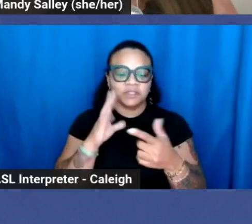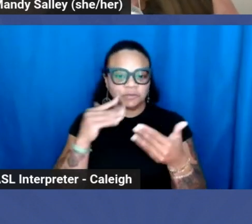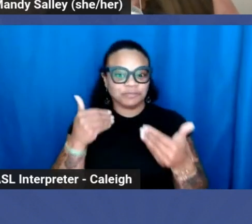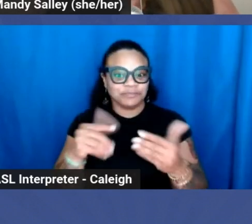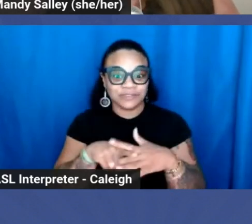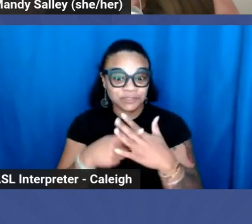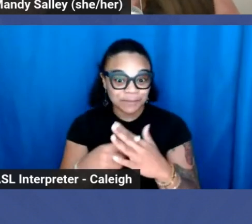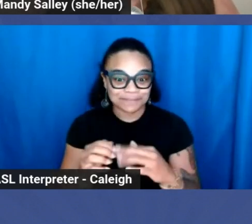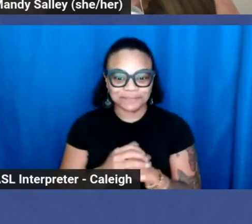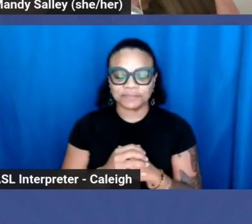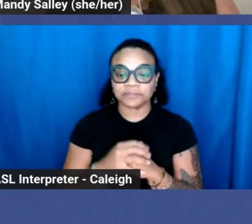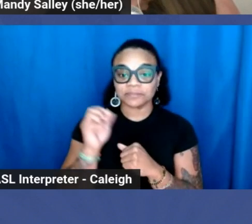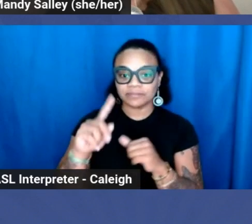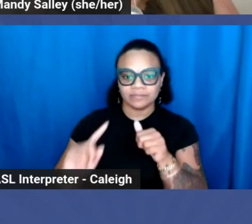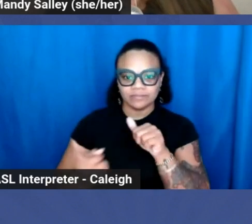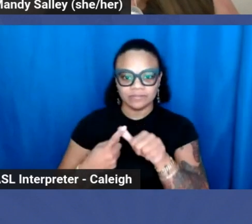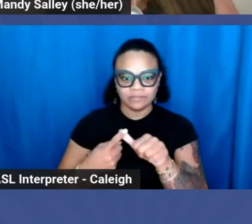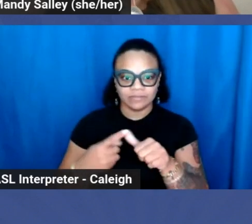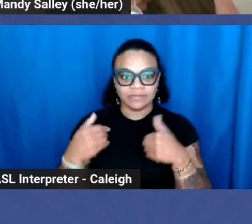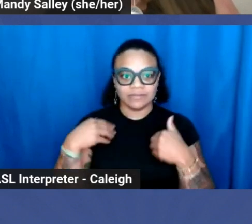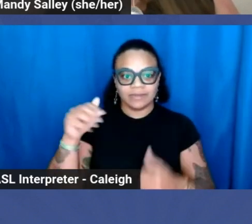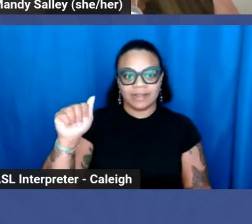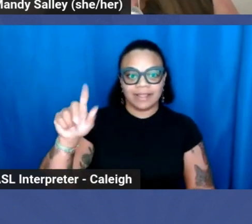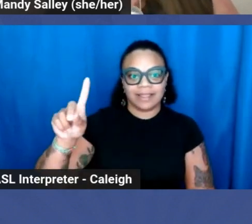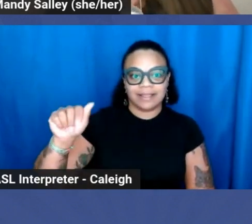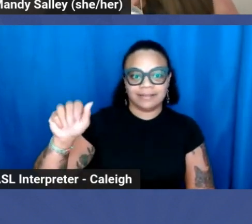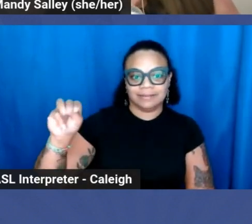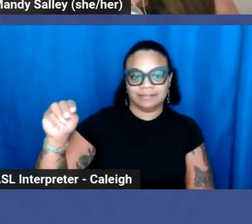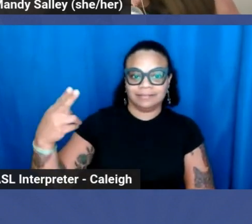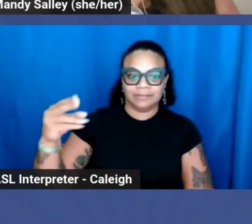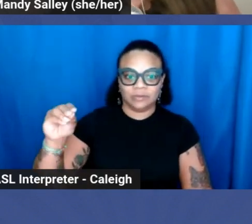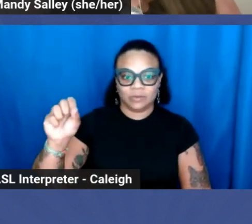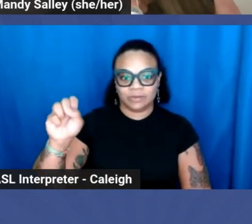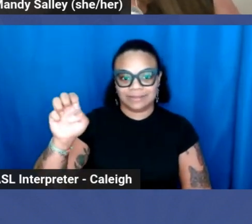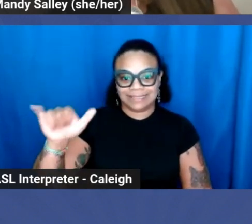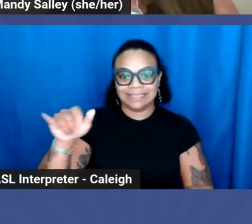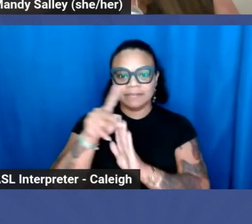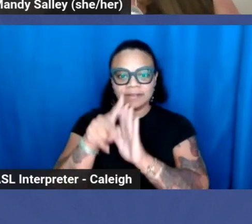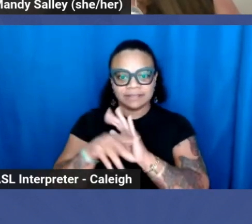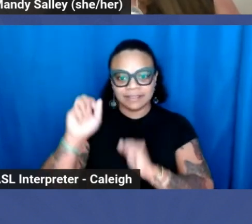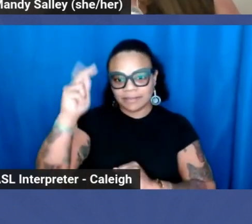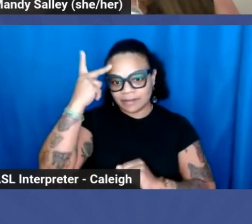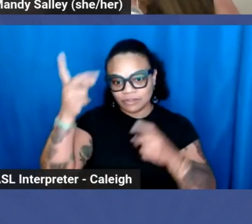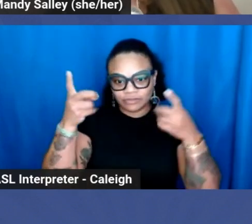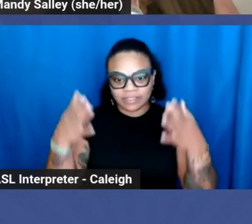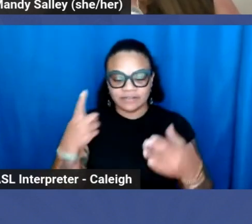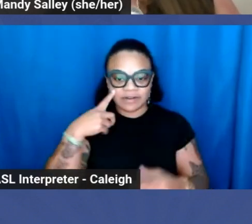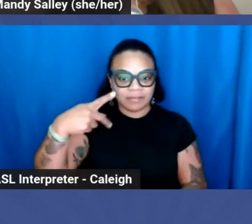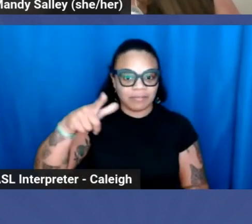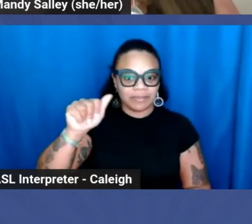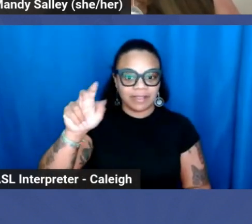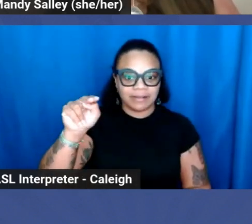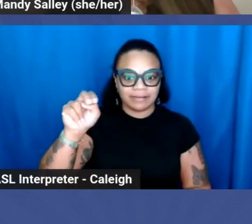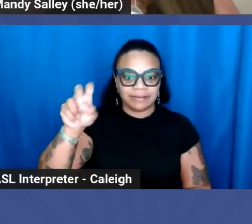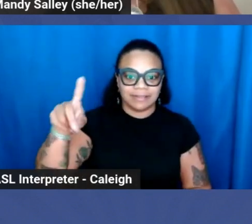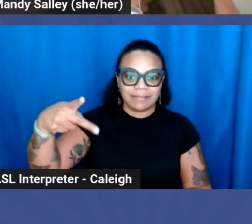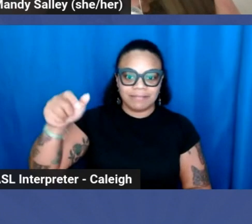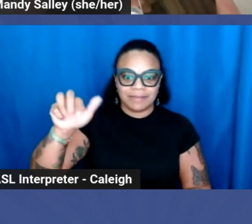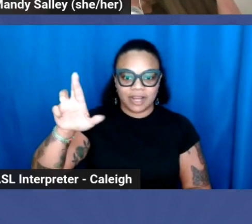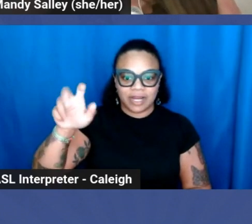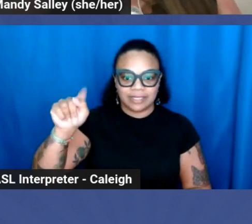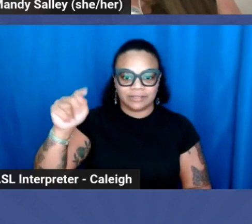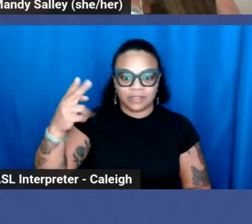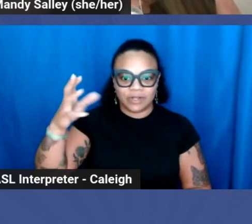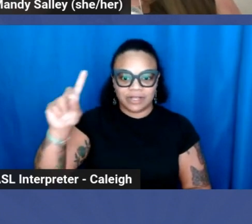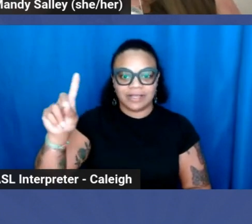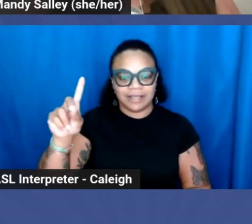it. So first up, we have Adam Hosey. Adam is the Policy and Political Director of Planned Parenthood Pennsylvania Advocates and